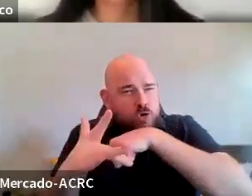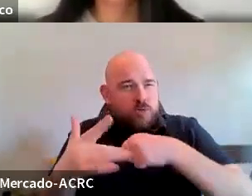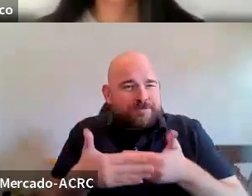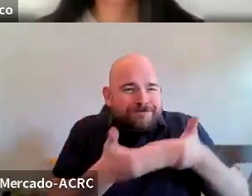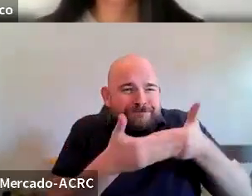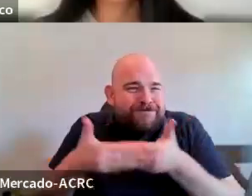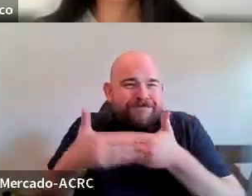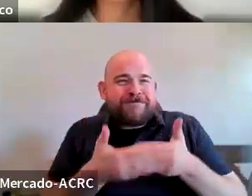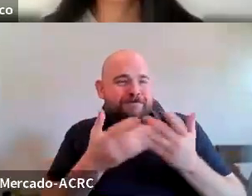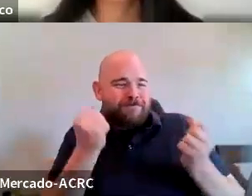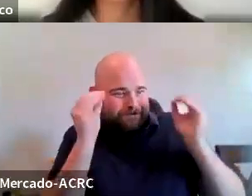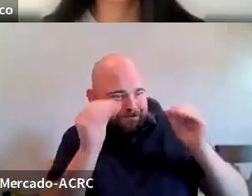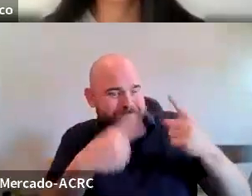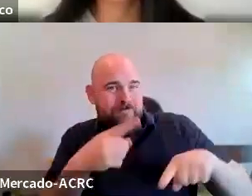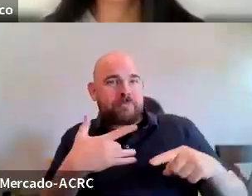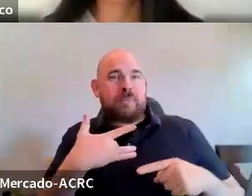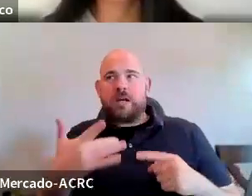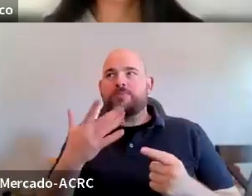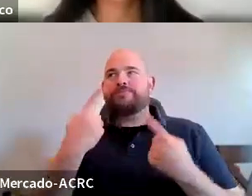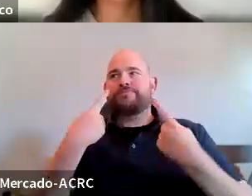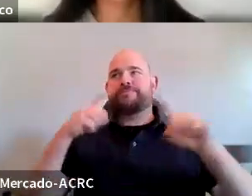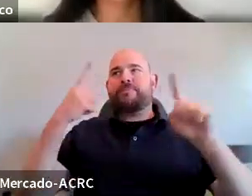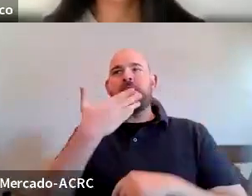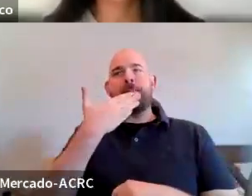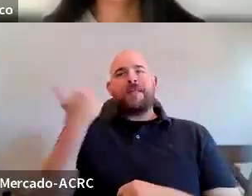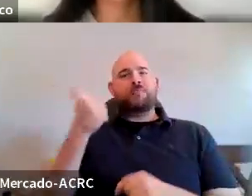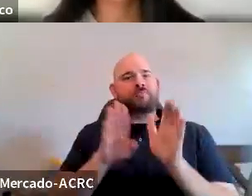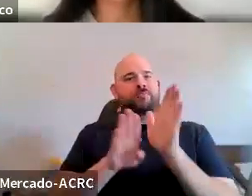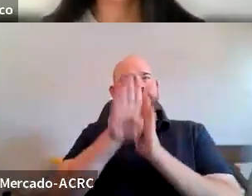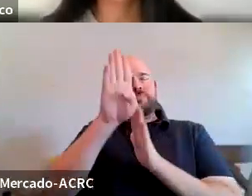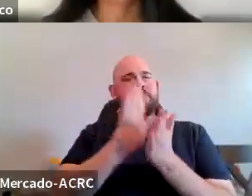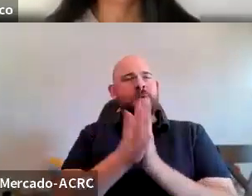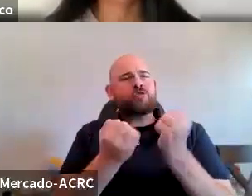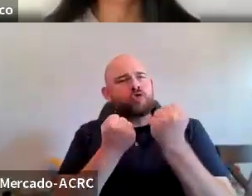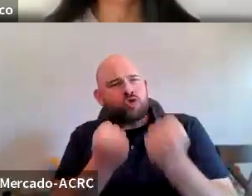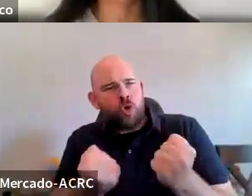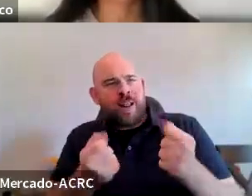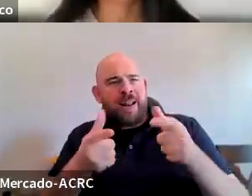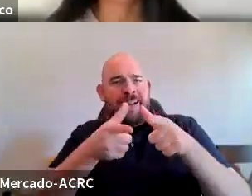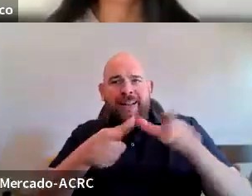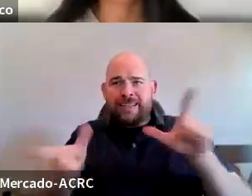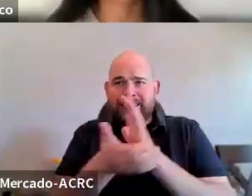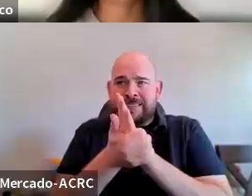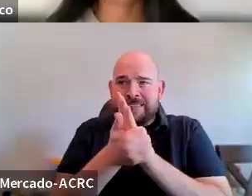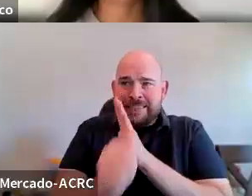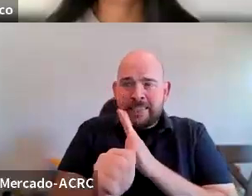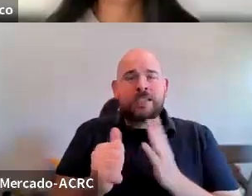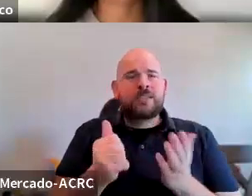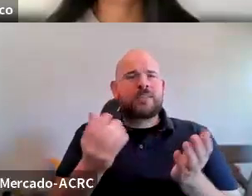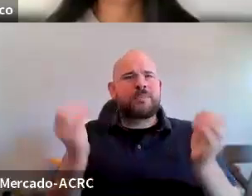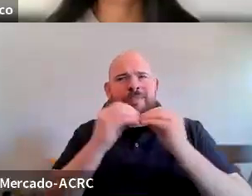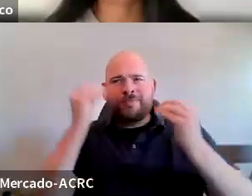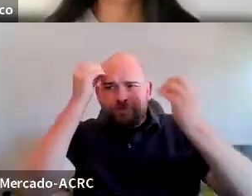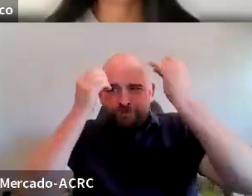child, and the deaf child as early as infancy has access to a language and they are able